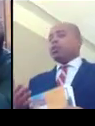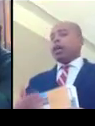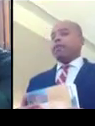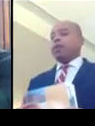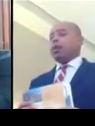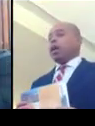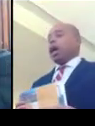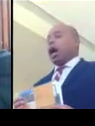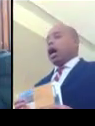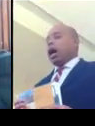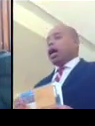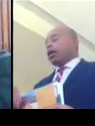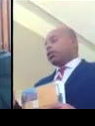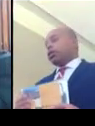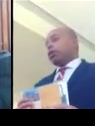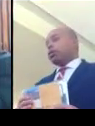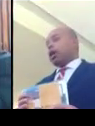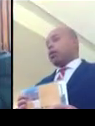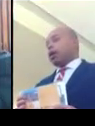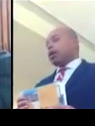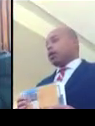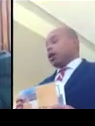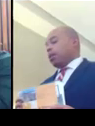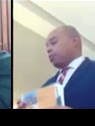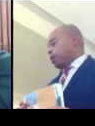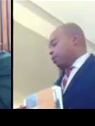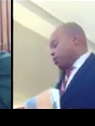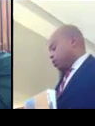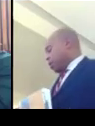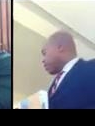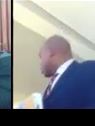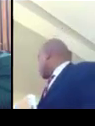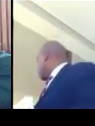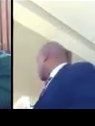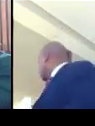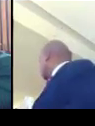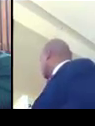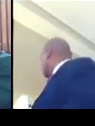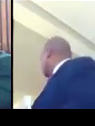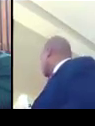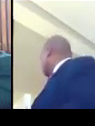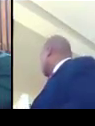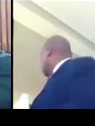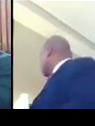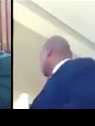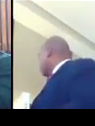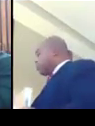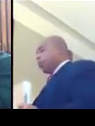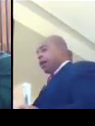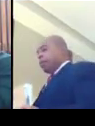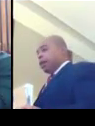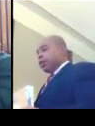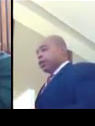items. So safety, and I'll just note we had the unfortunate passing of Captain Brown in